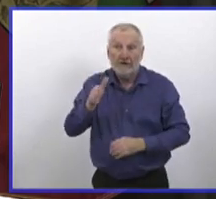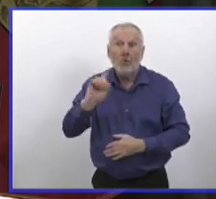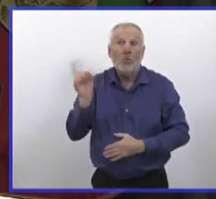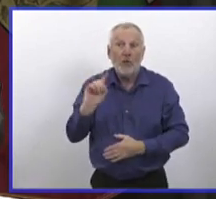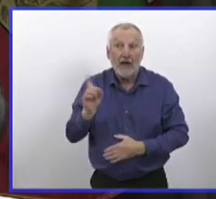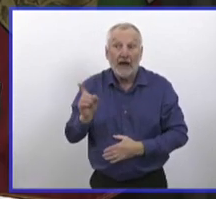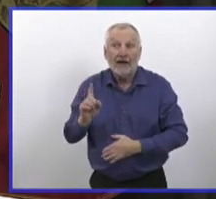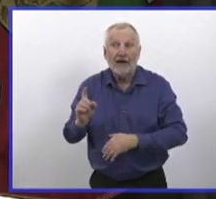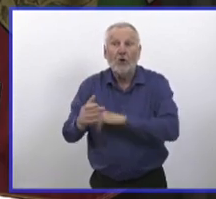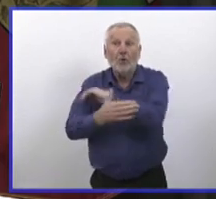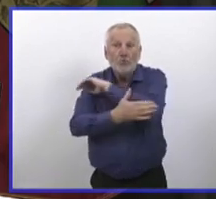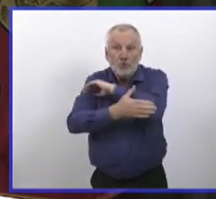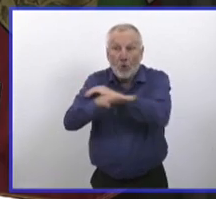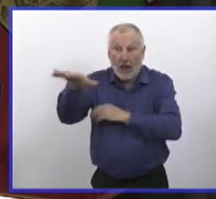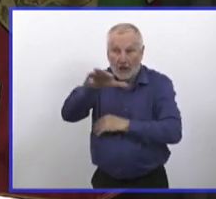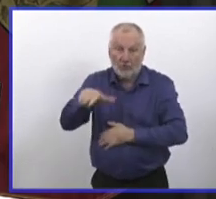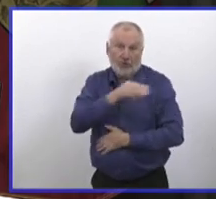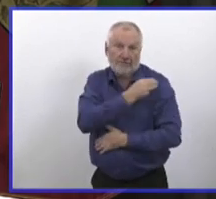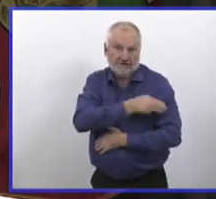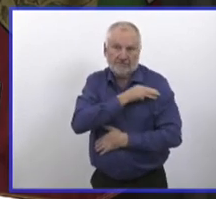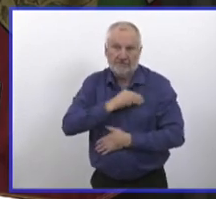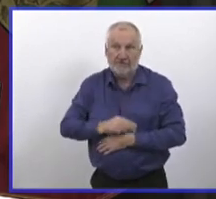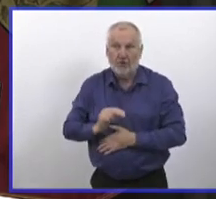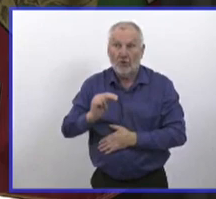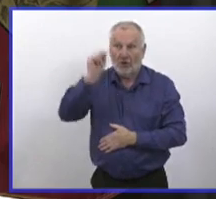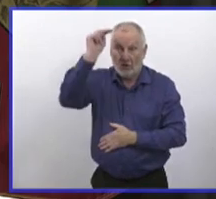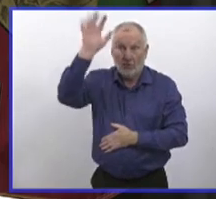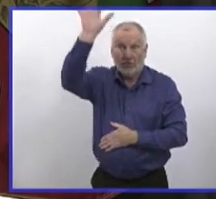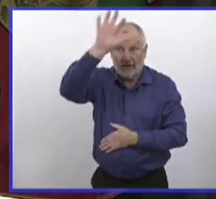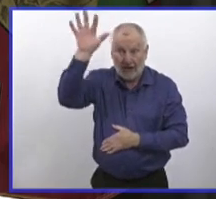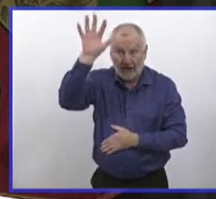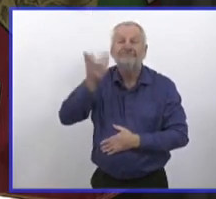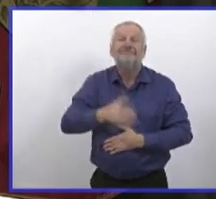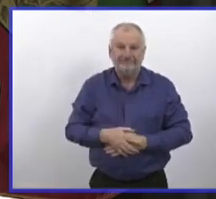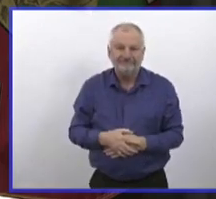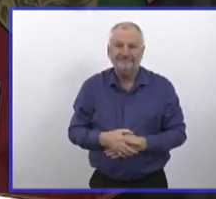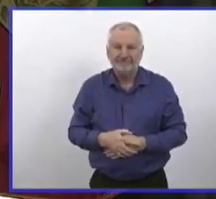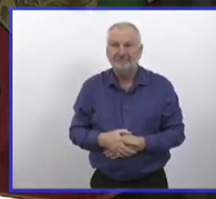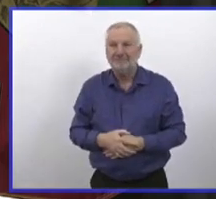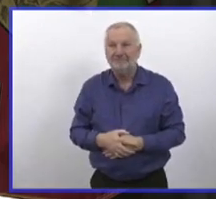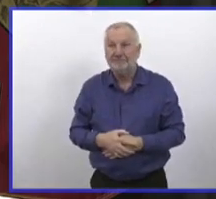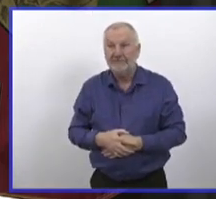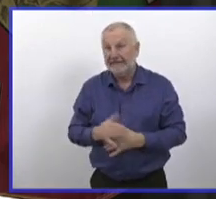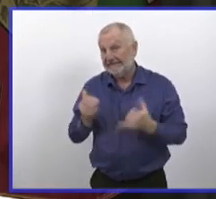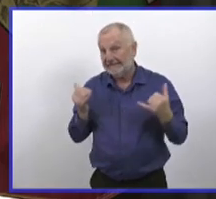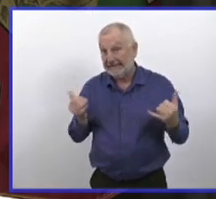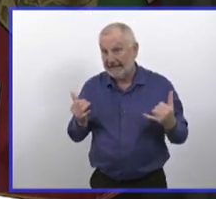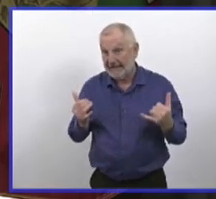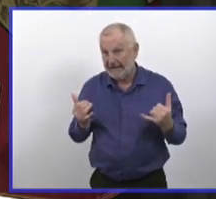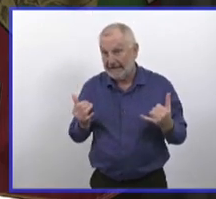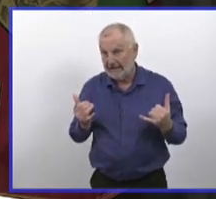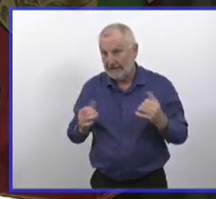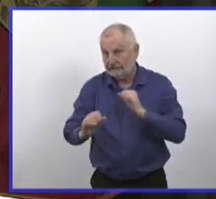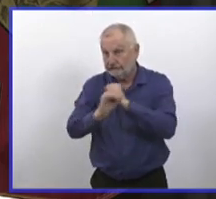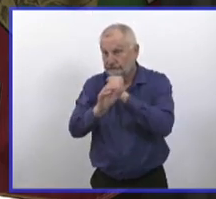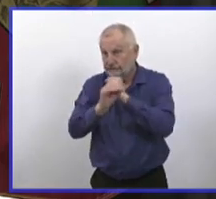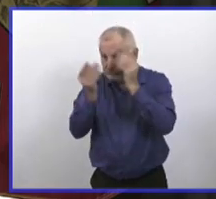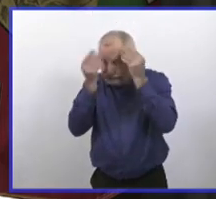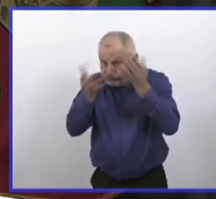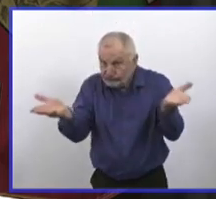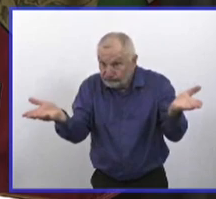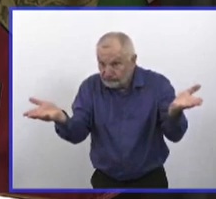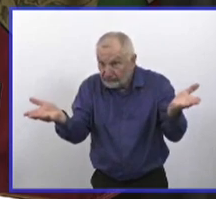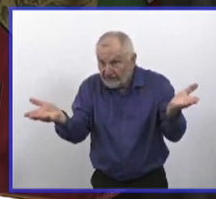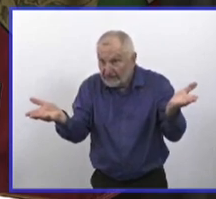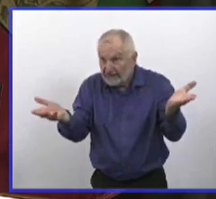Manitoba in the weeks ahead. Earlier today, in the vaccine bulletin, we set out our first 2-week